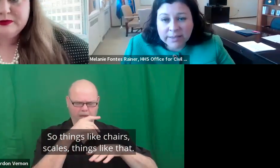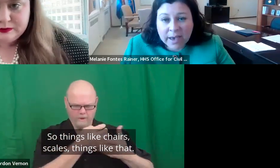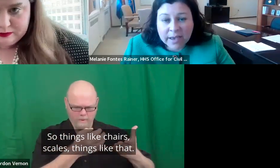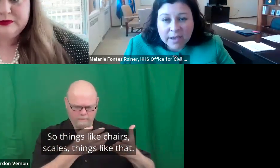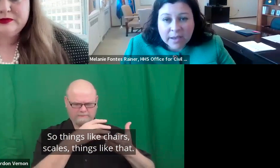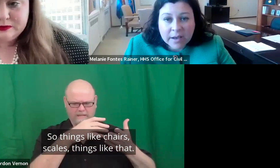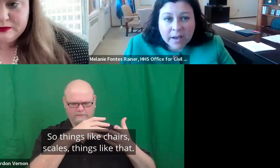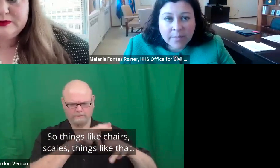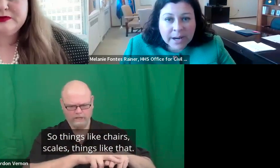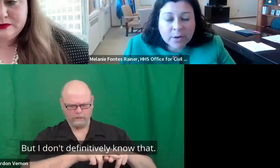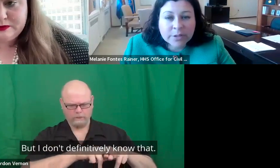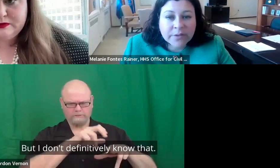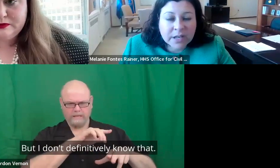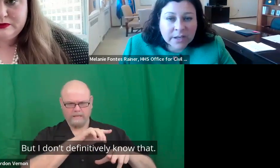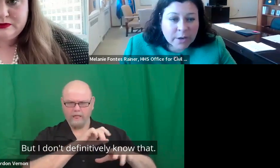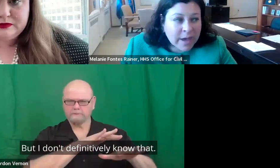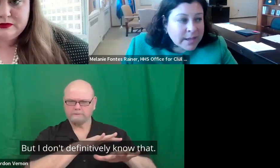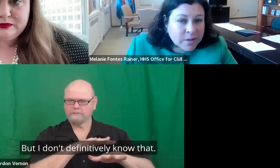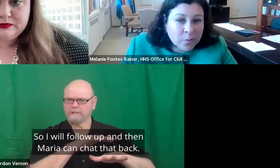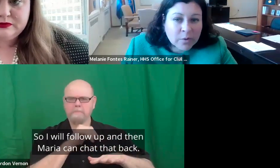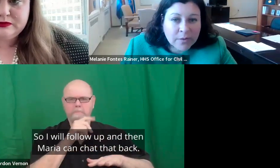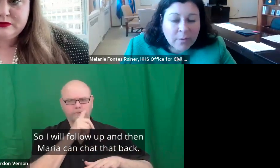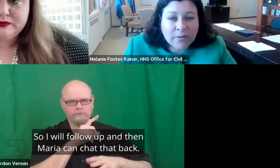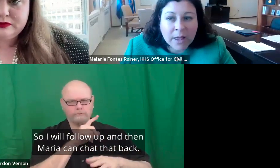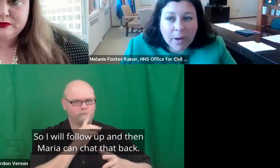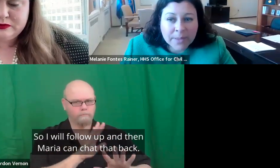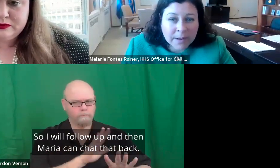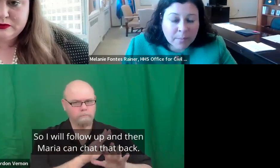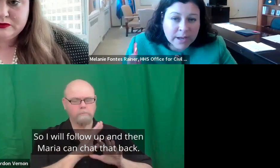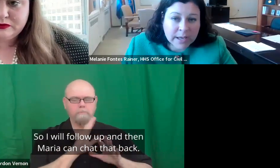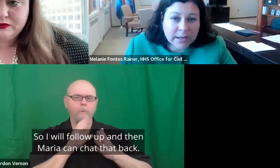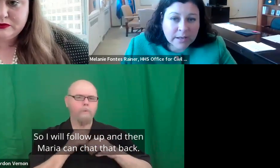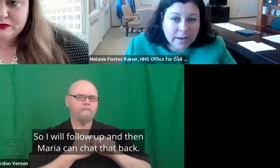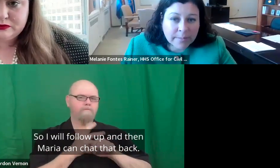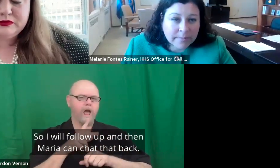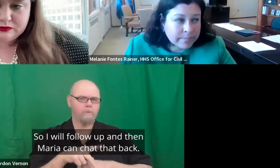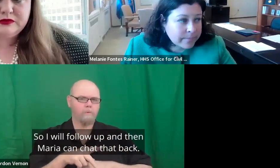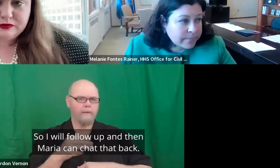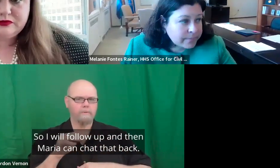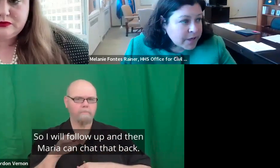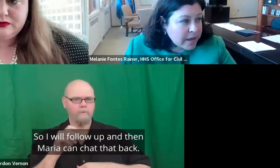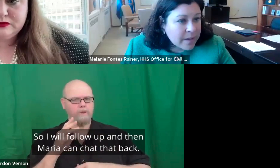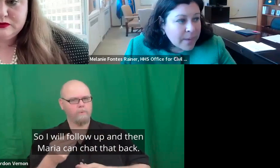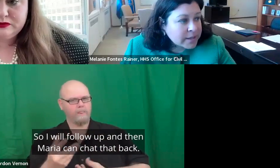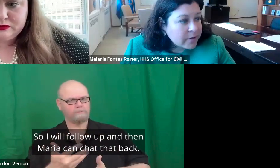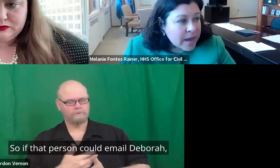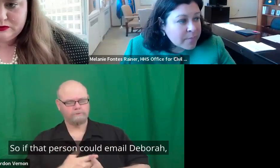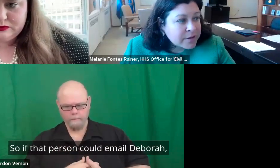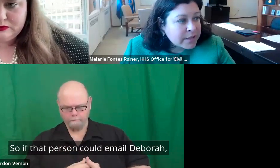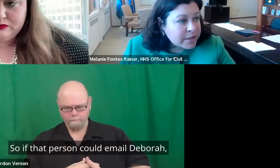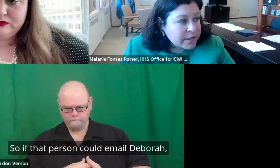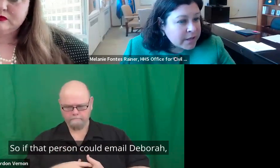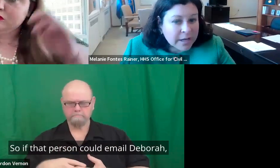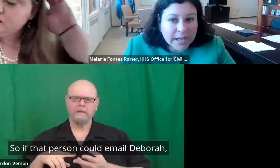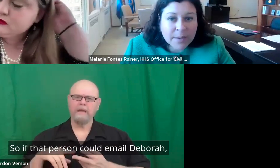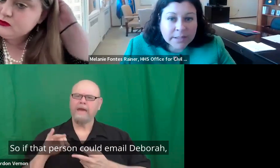scales, things like that. But I don't definitively know that. So I will follow up, and then Maria can chat that back. So if that